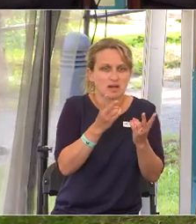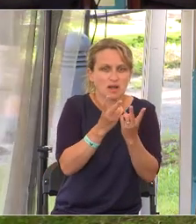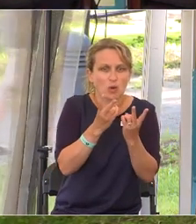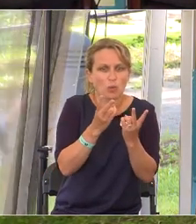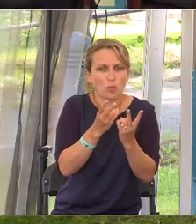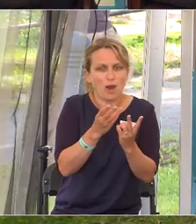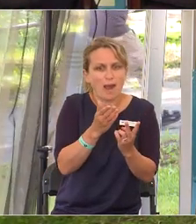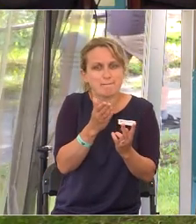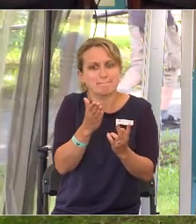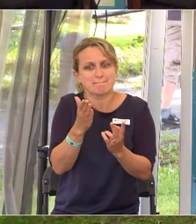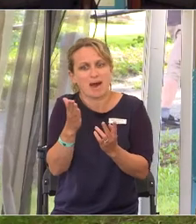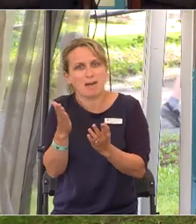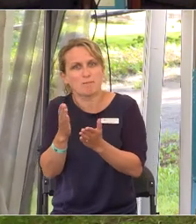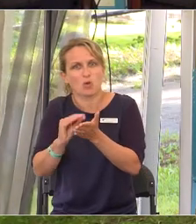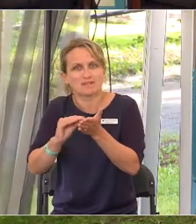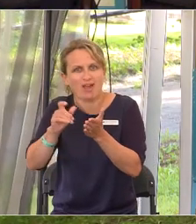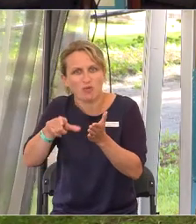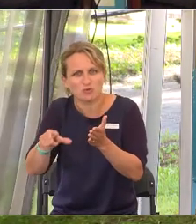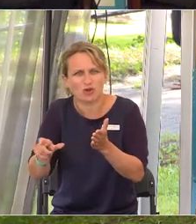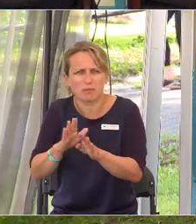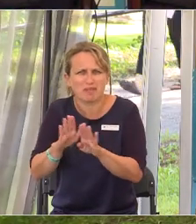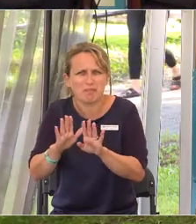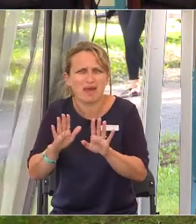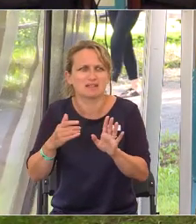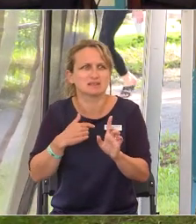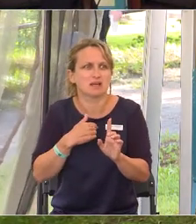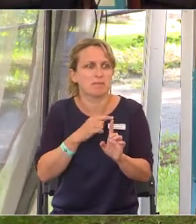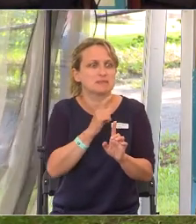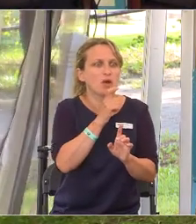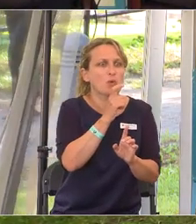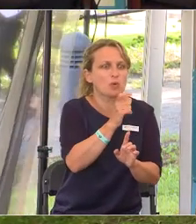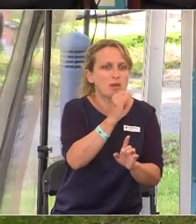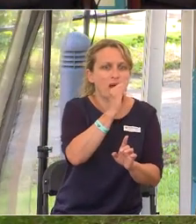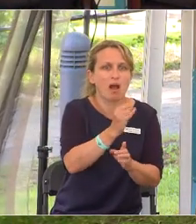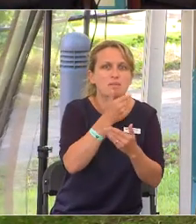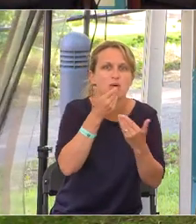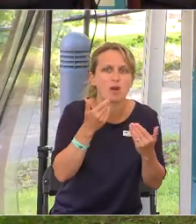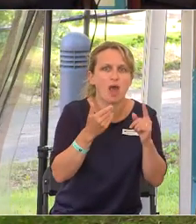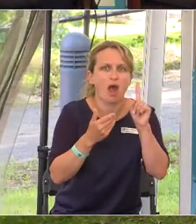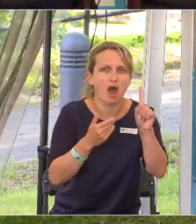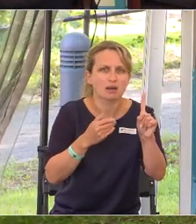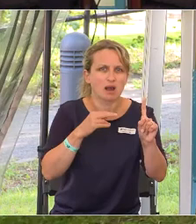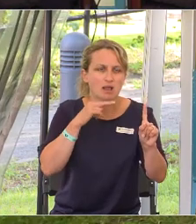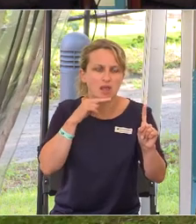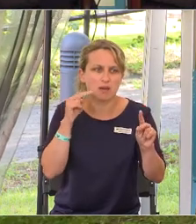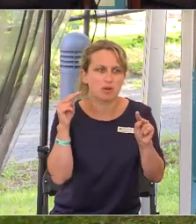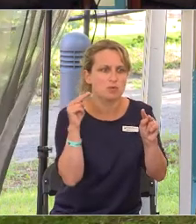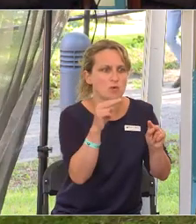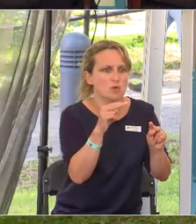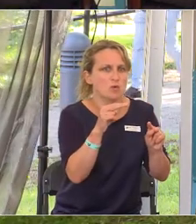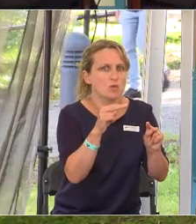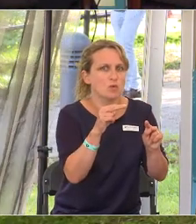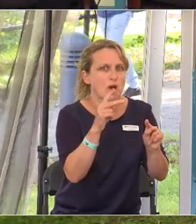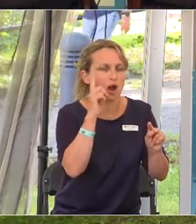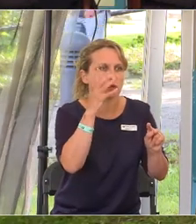quite, authors and speakers. It's not about what you say, it's about the attention that it gets. So, controversy sells,